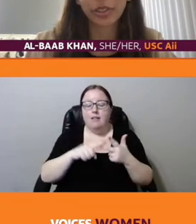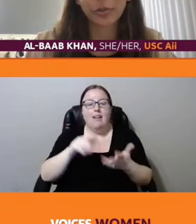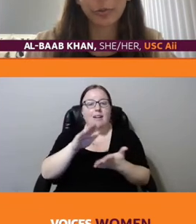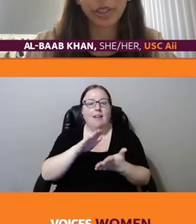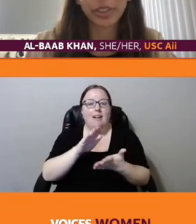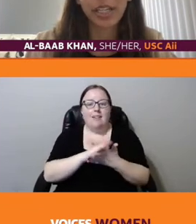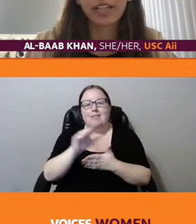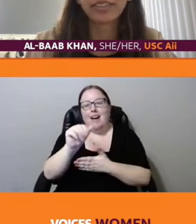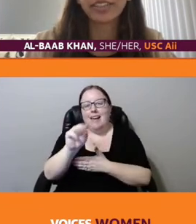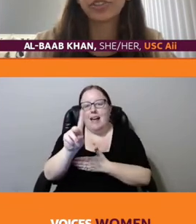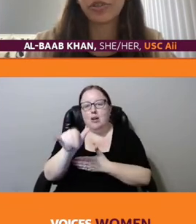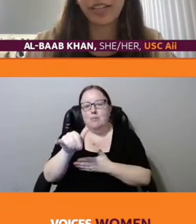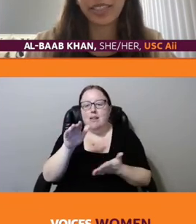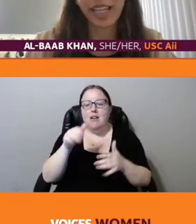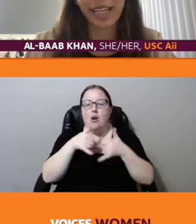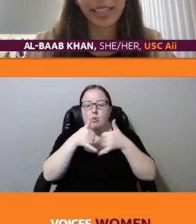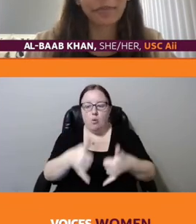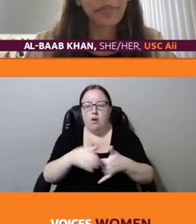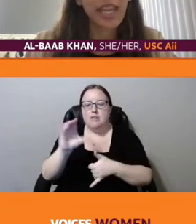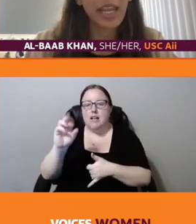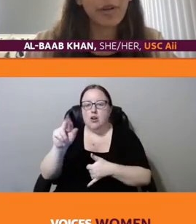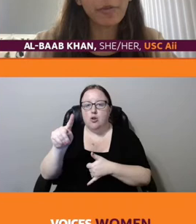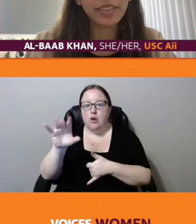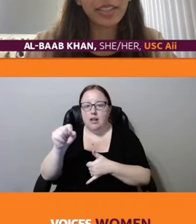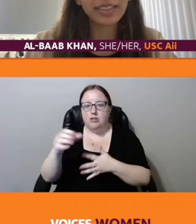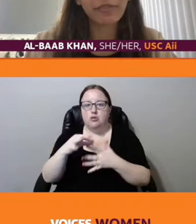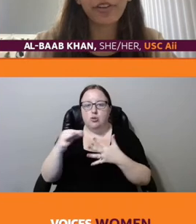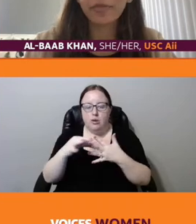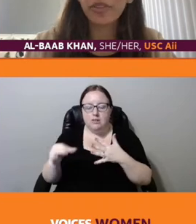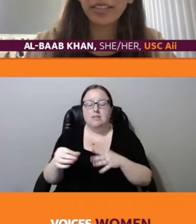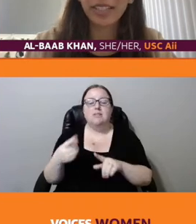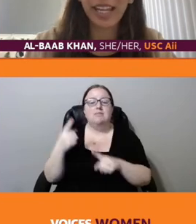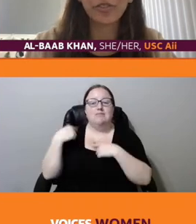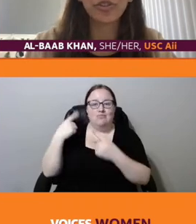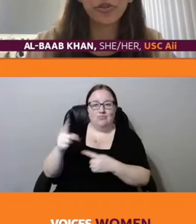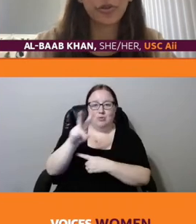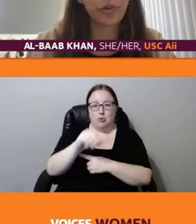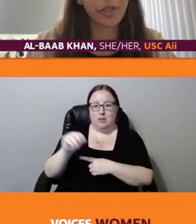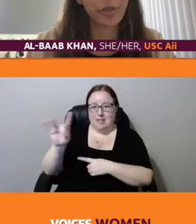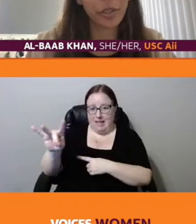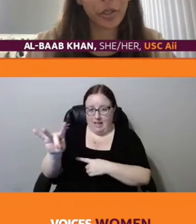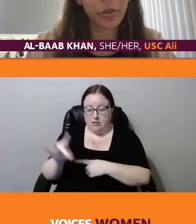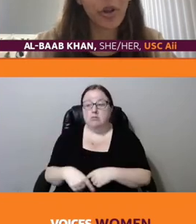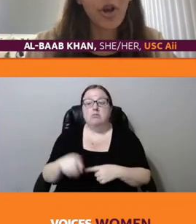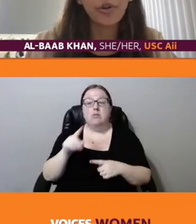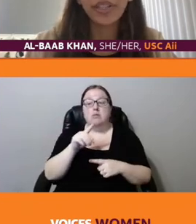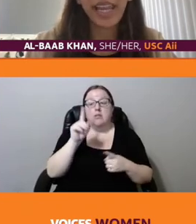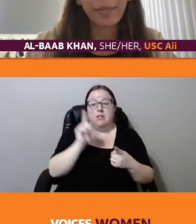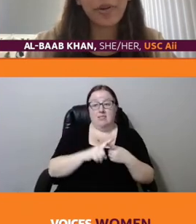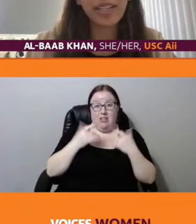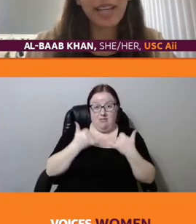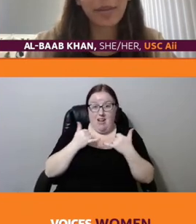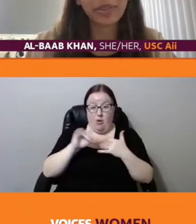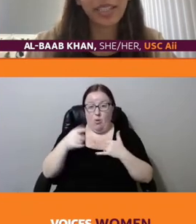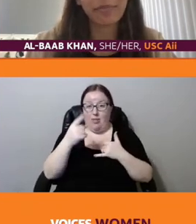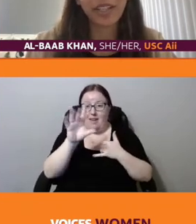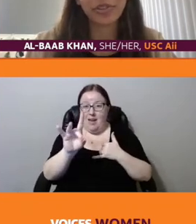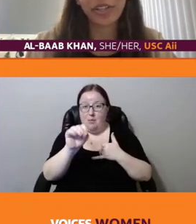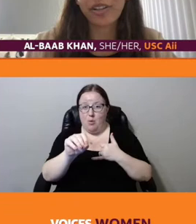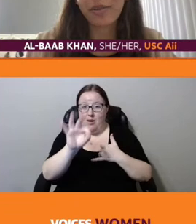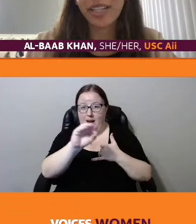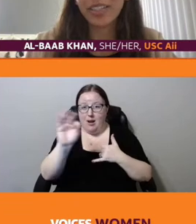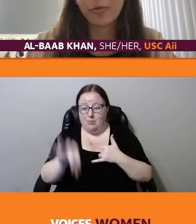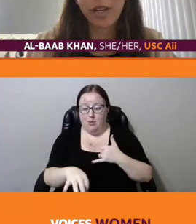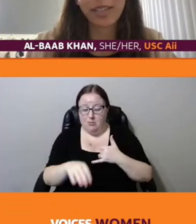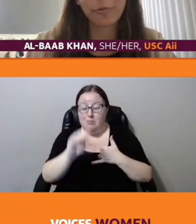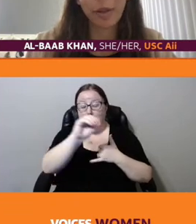and Critics' Choice Awards since 2008. And what we saw is that from 2008 to 2022, only 8.9% of